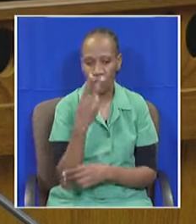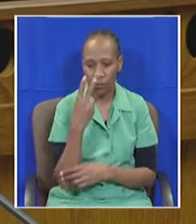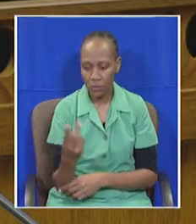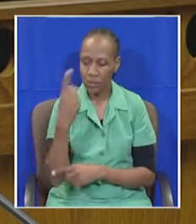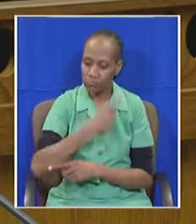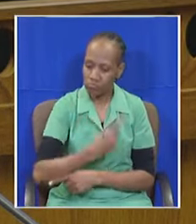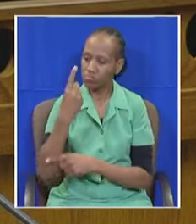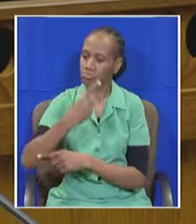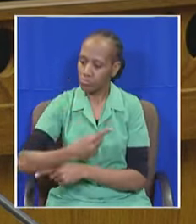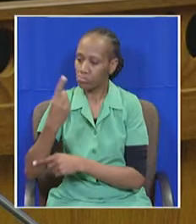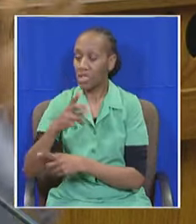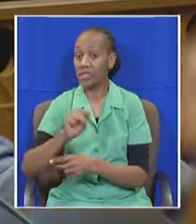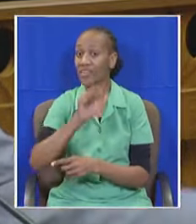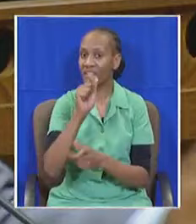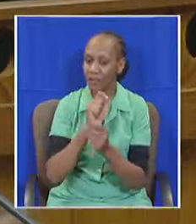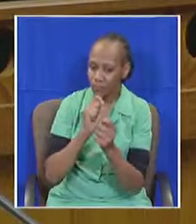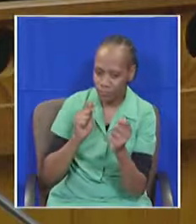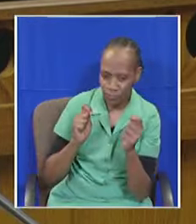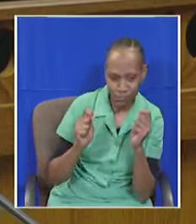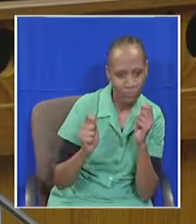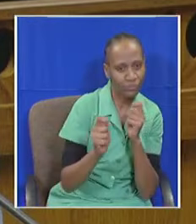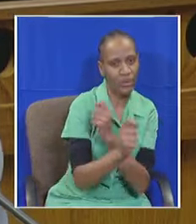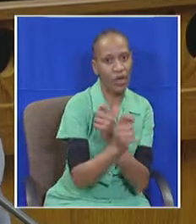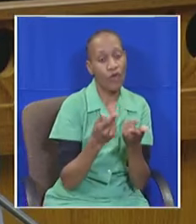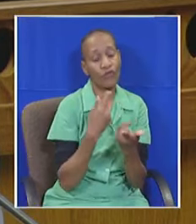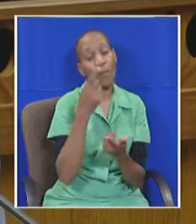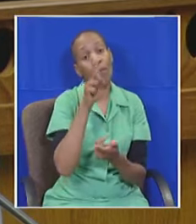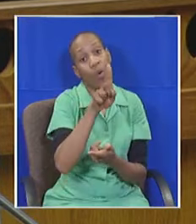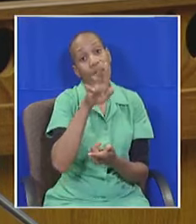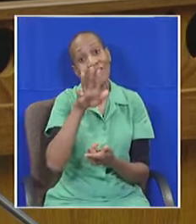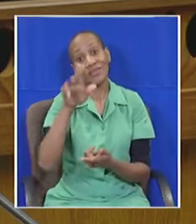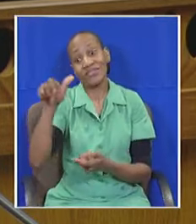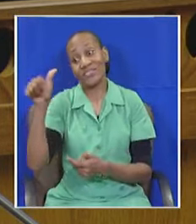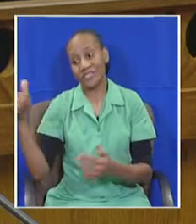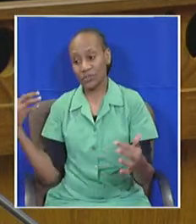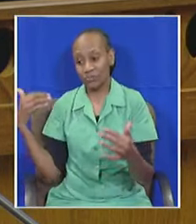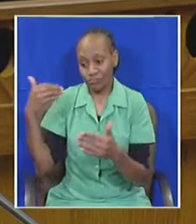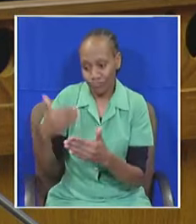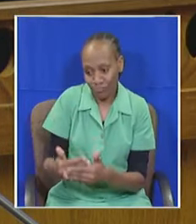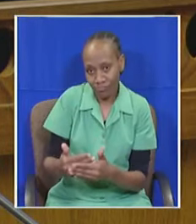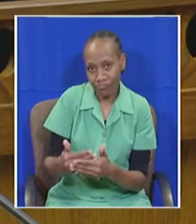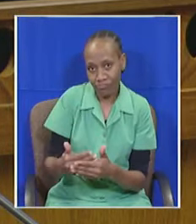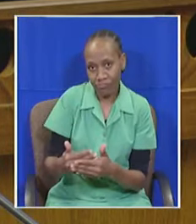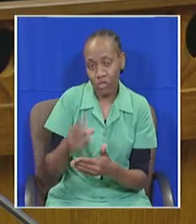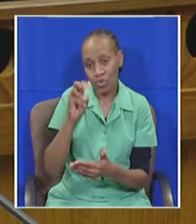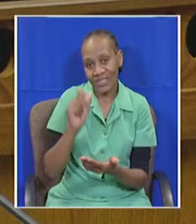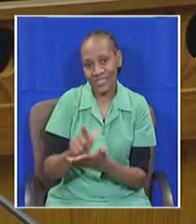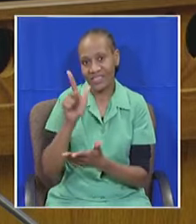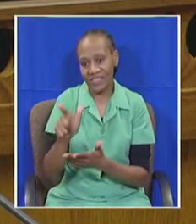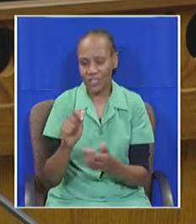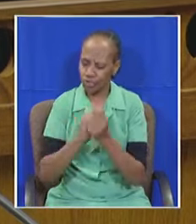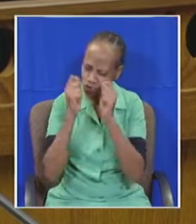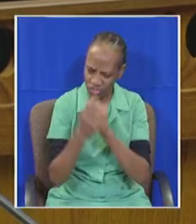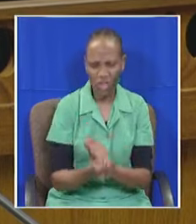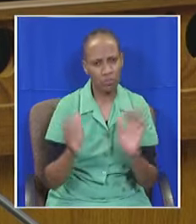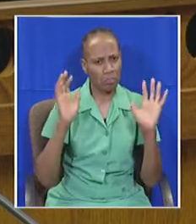Africa has dramatically changed compared to 1976, comparing it to